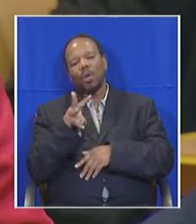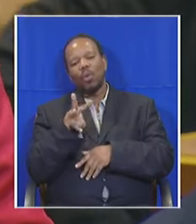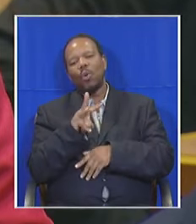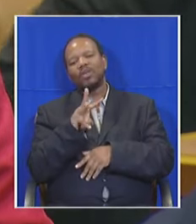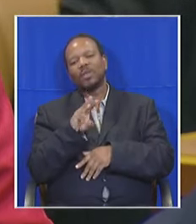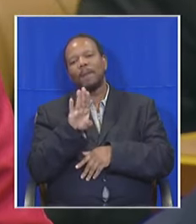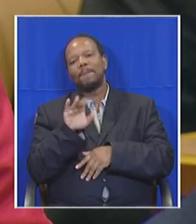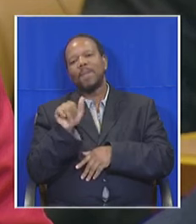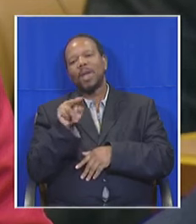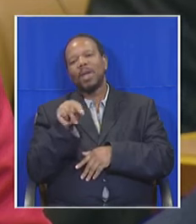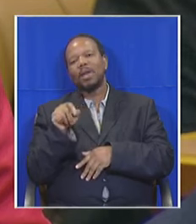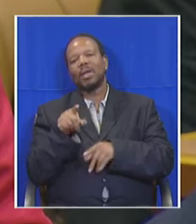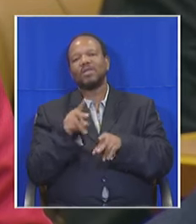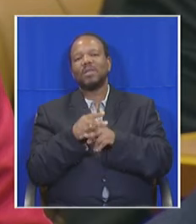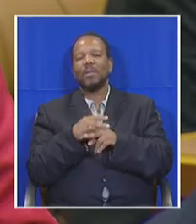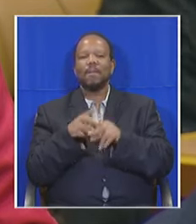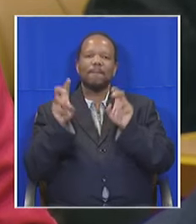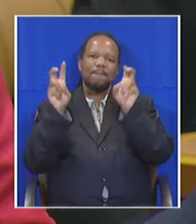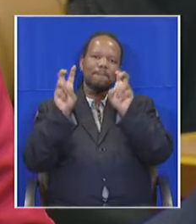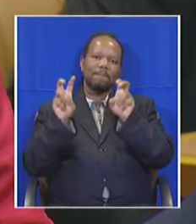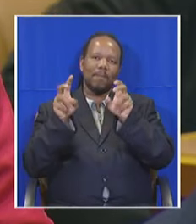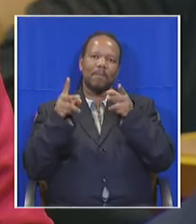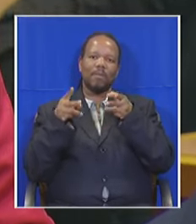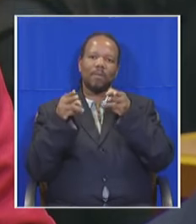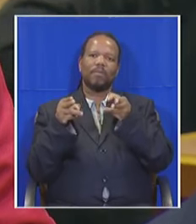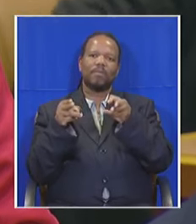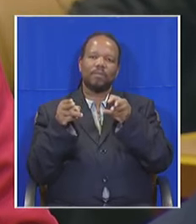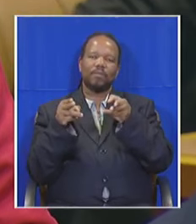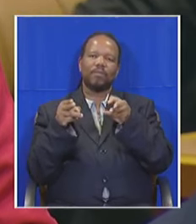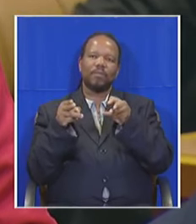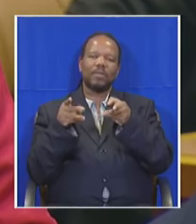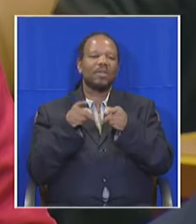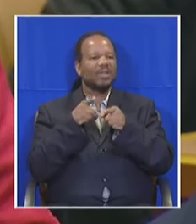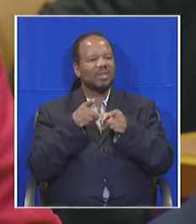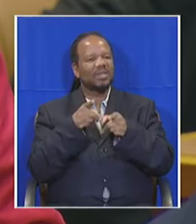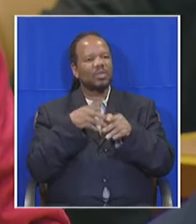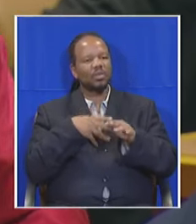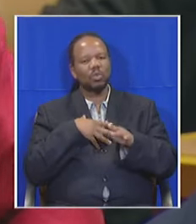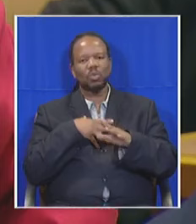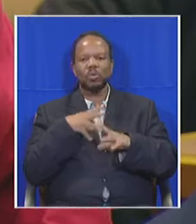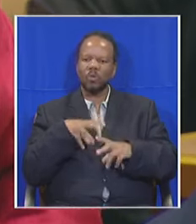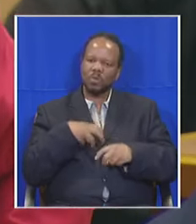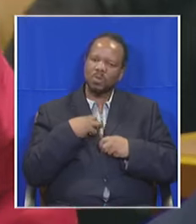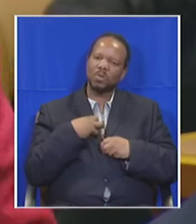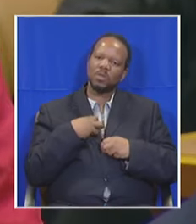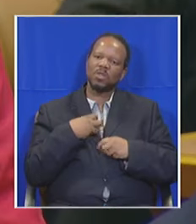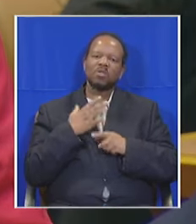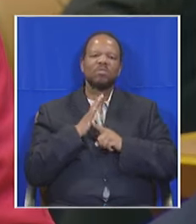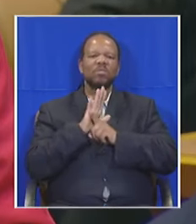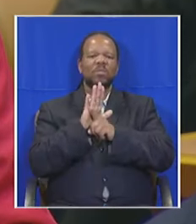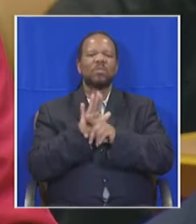of electricity to the Gaza Strip are acts of aggression and defenseless people. Recognize that